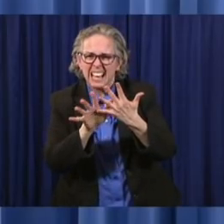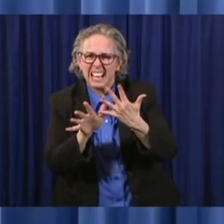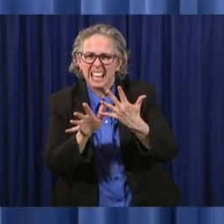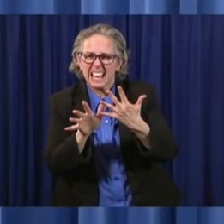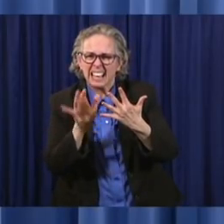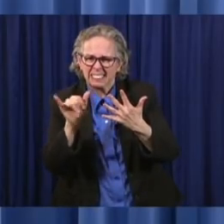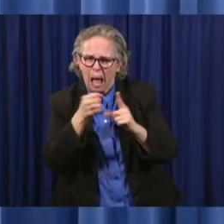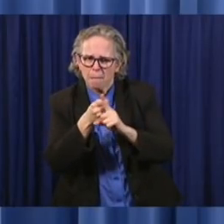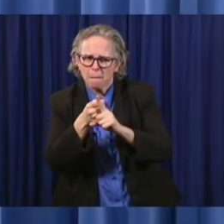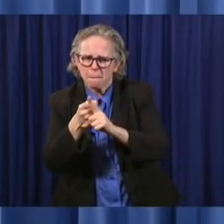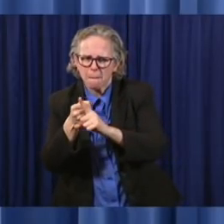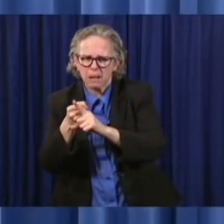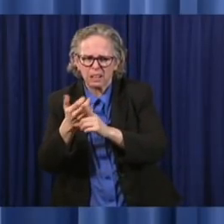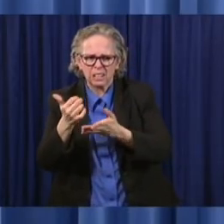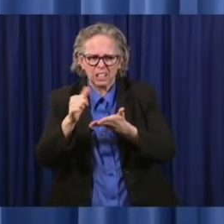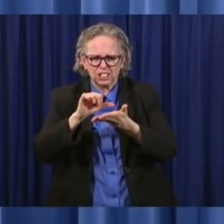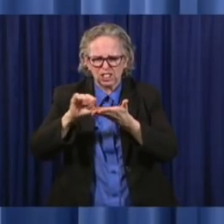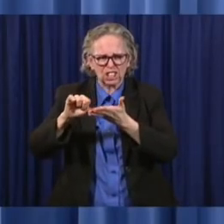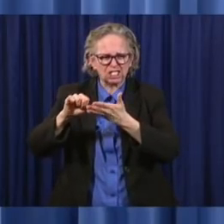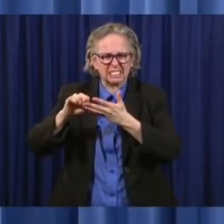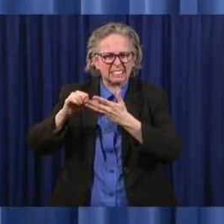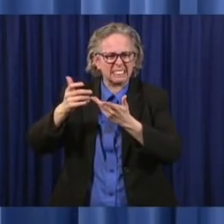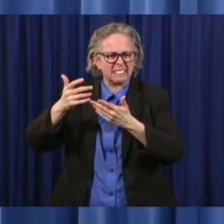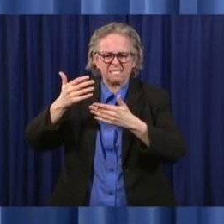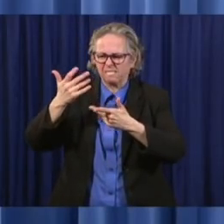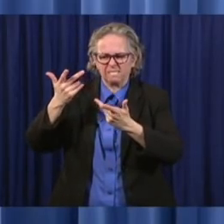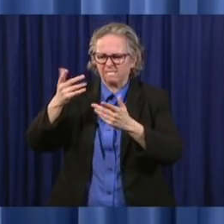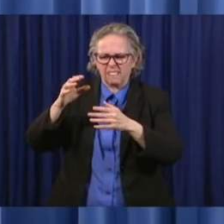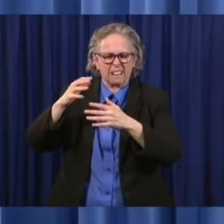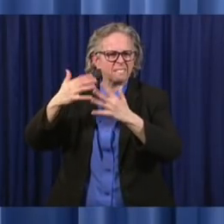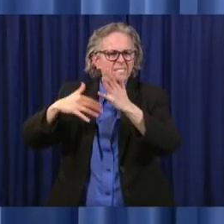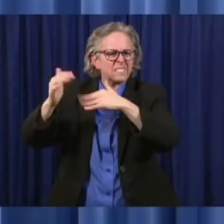surgical facility not following the law,